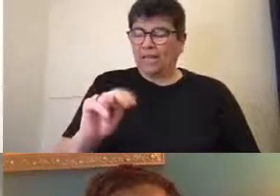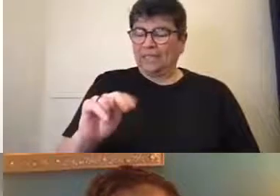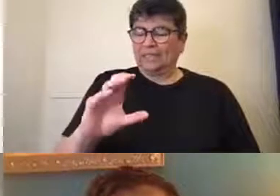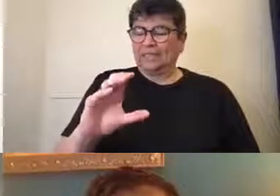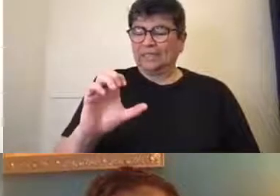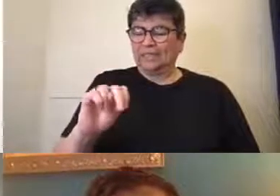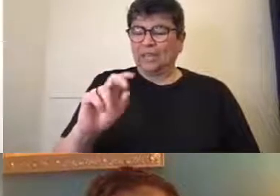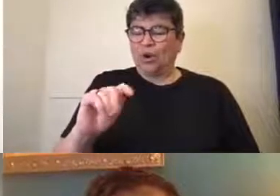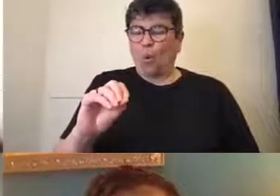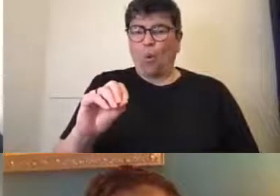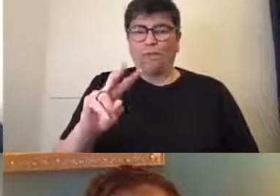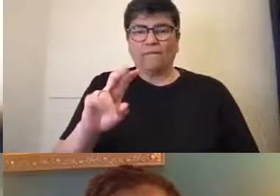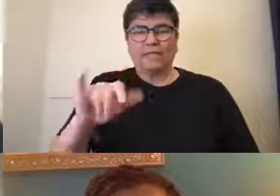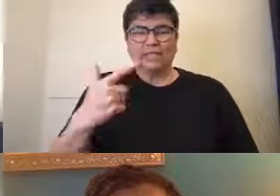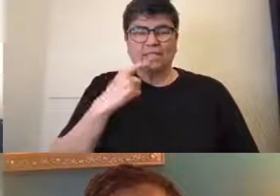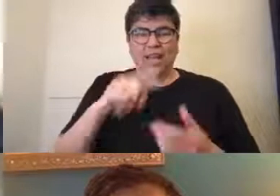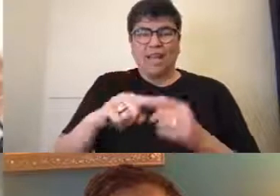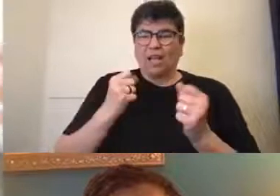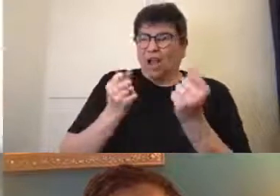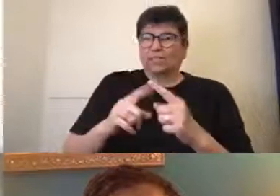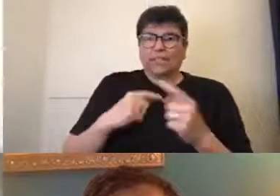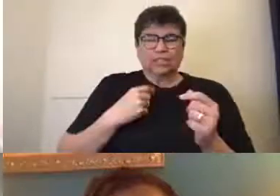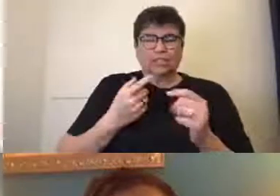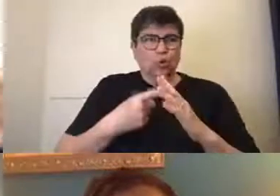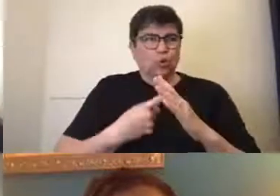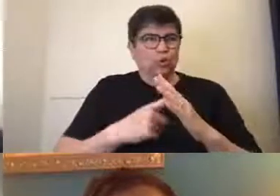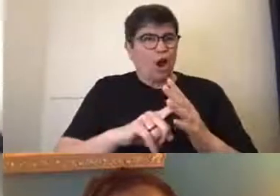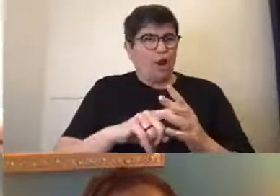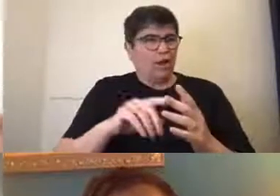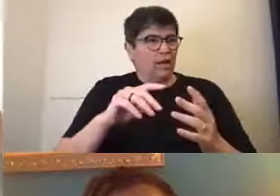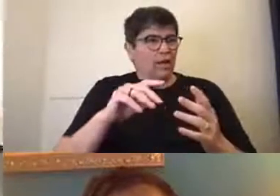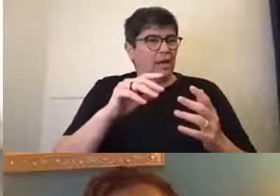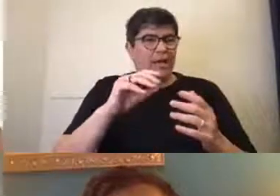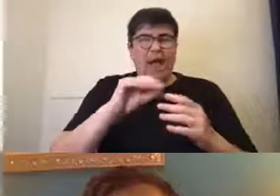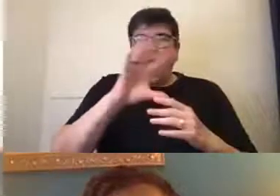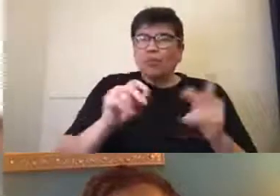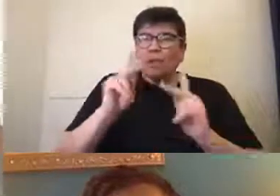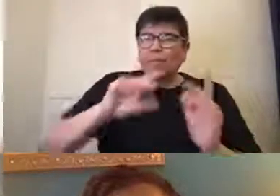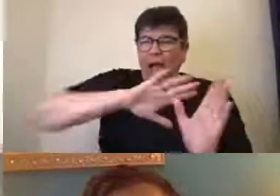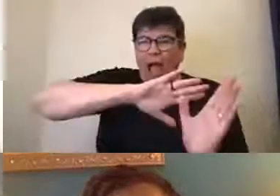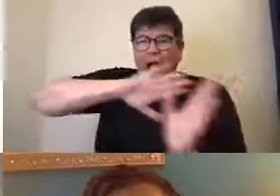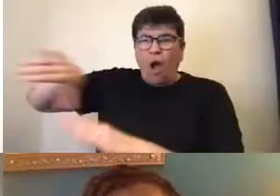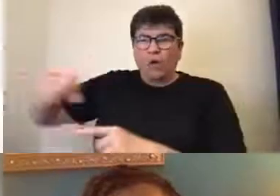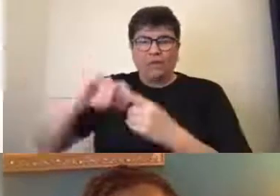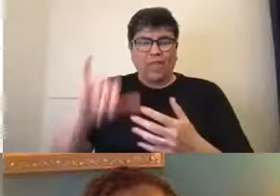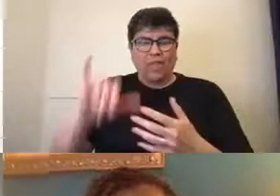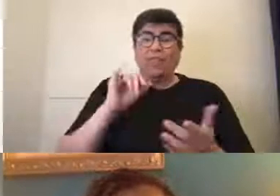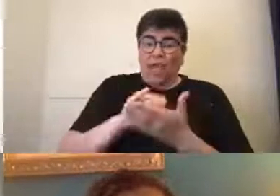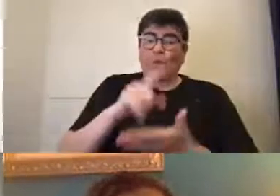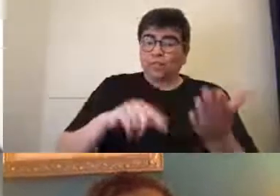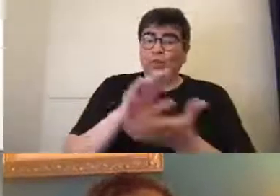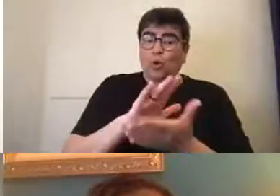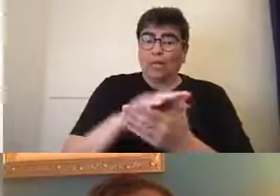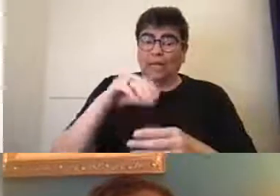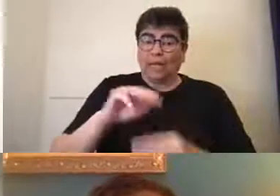to erase ourselves out of our own experience. Like they literally, like imagine, I mean, that's what school was in Mississippi. Like